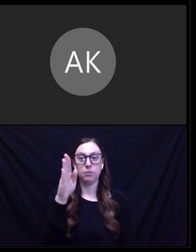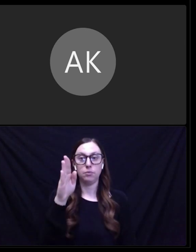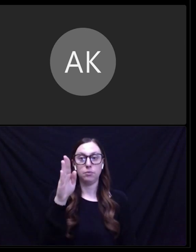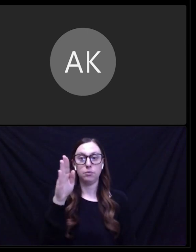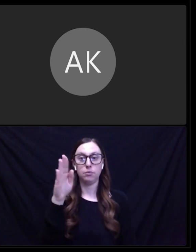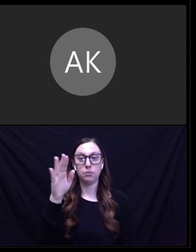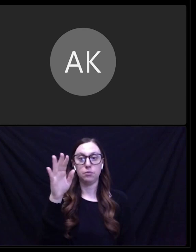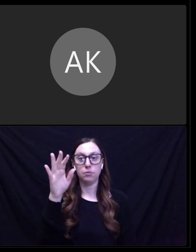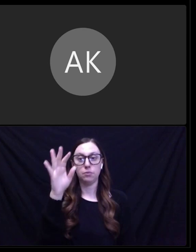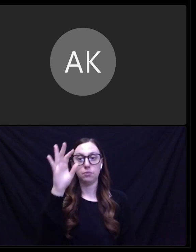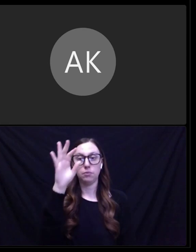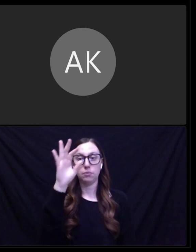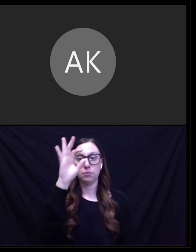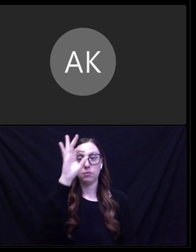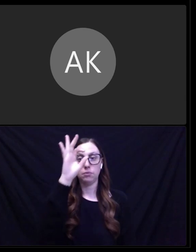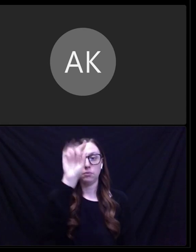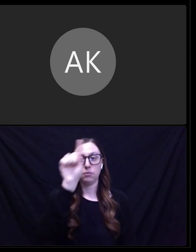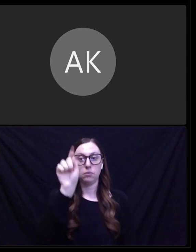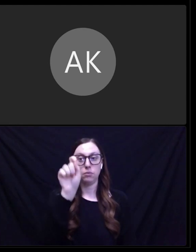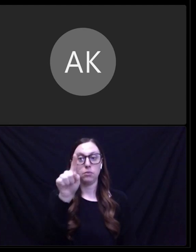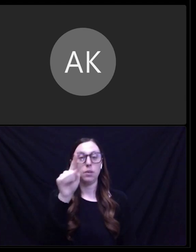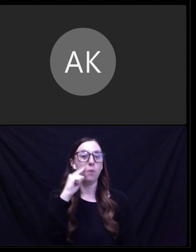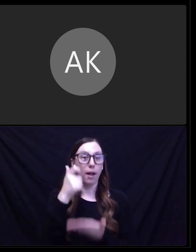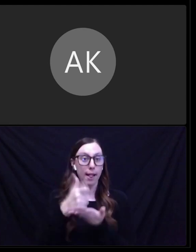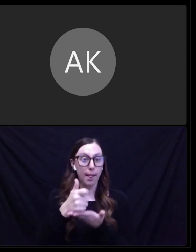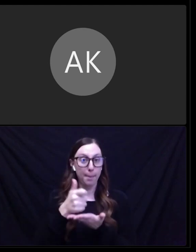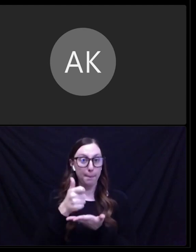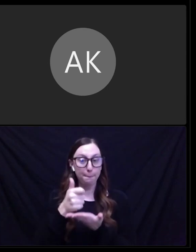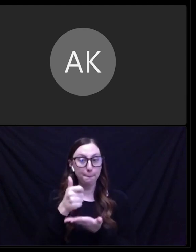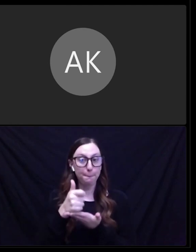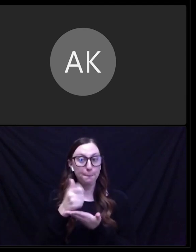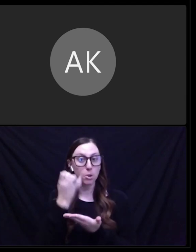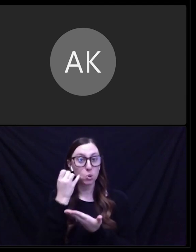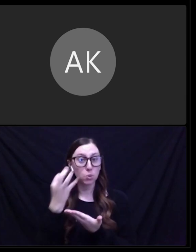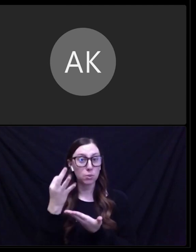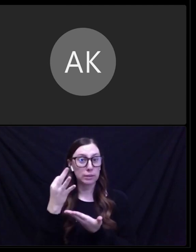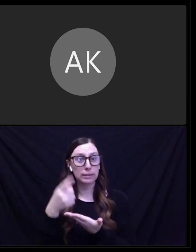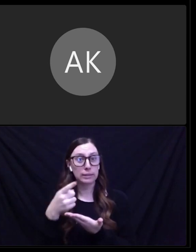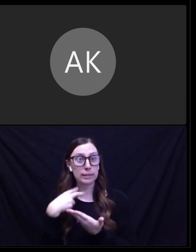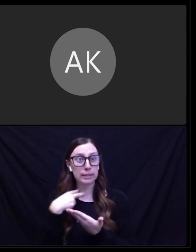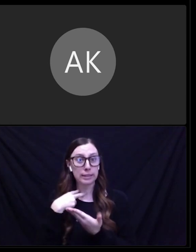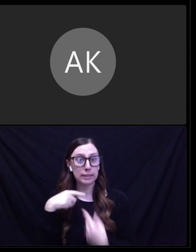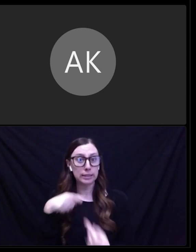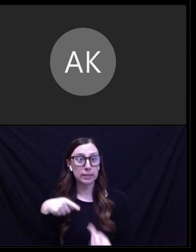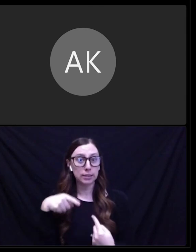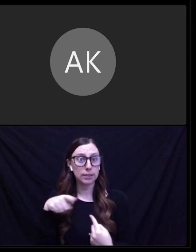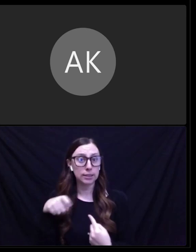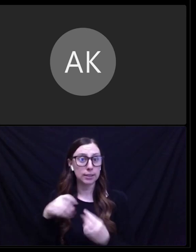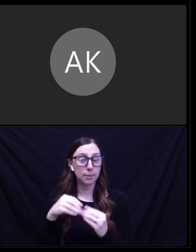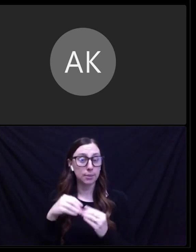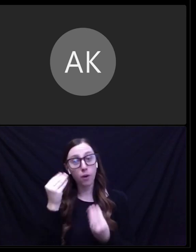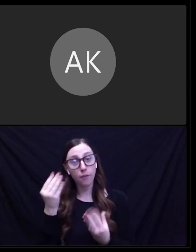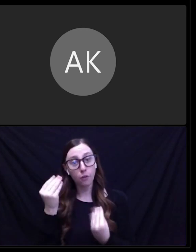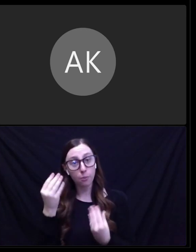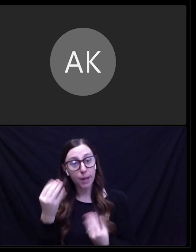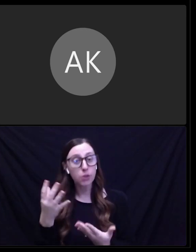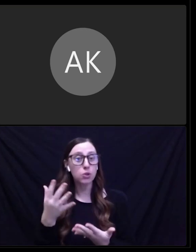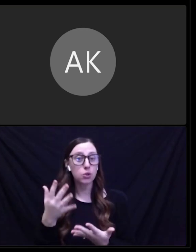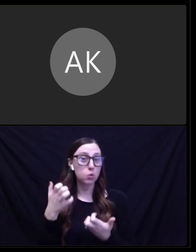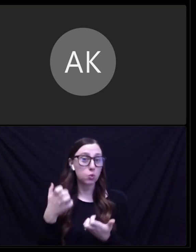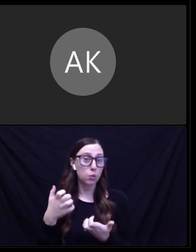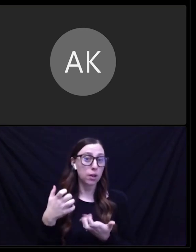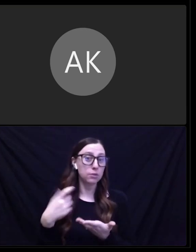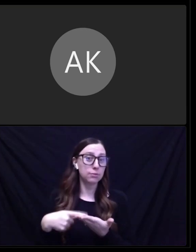From there, you have your help button. So if you need any additional information, want to go over